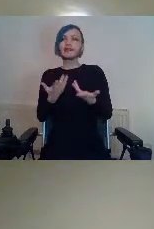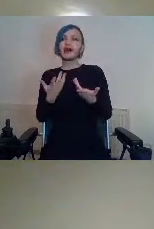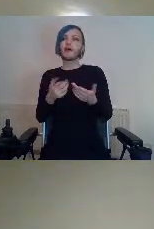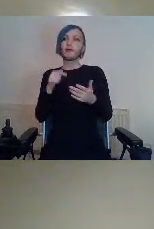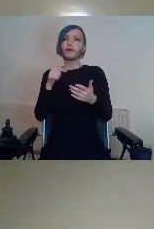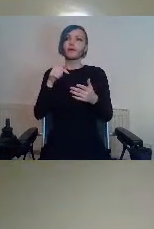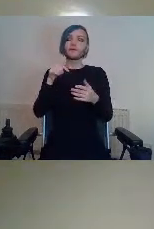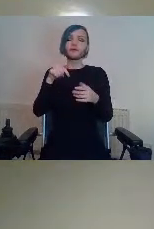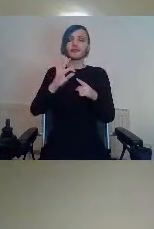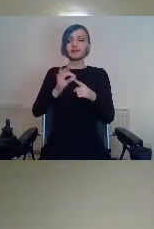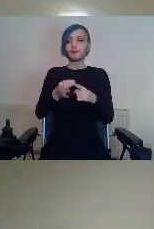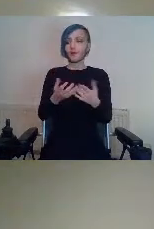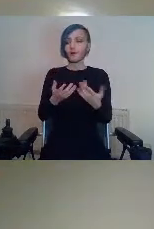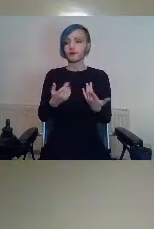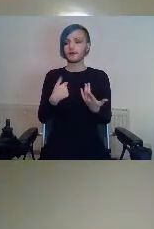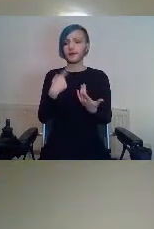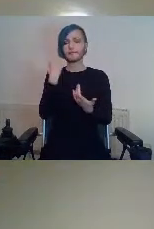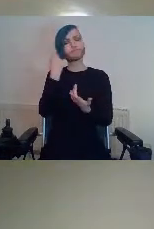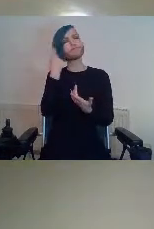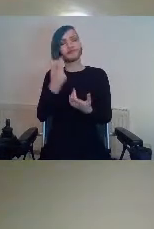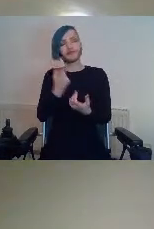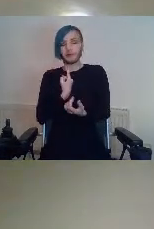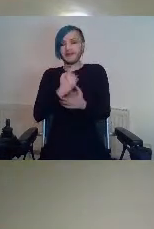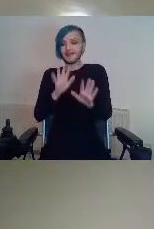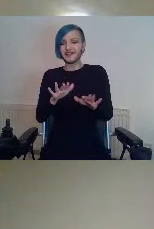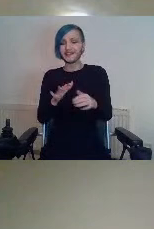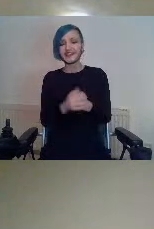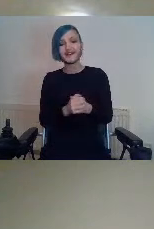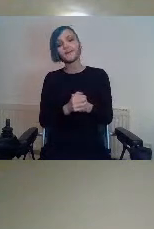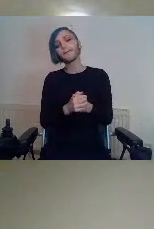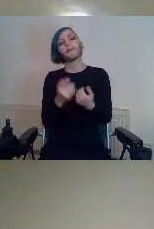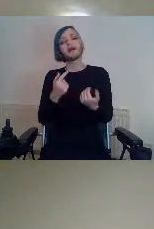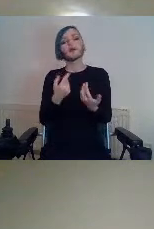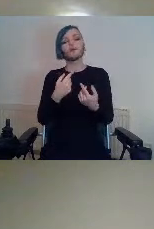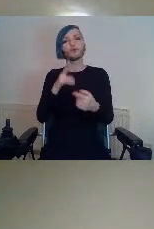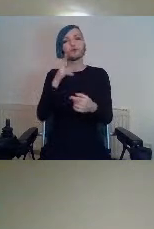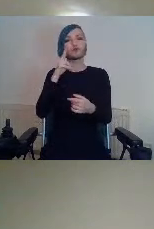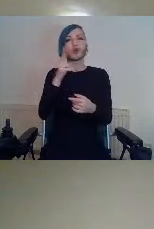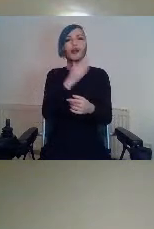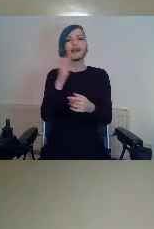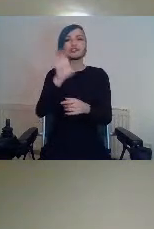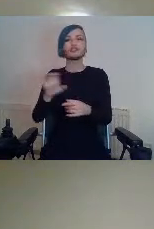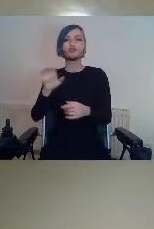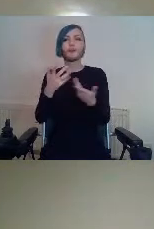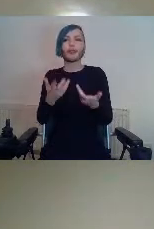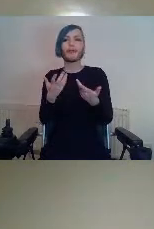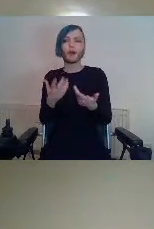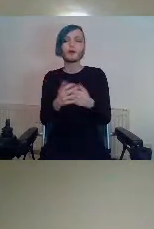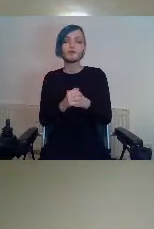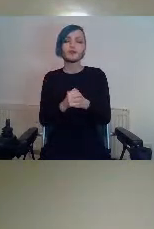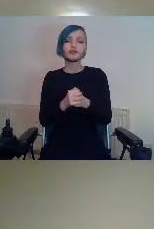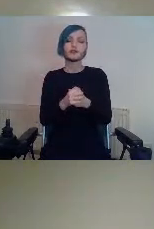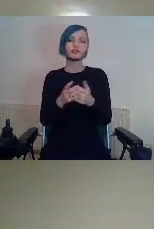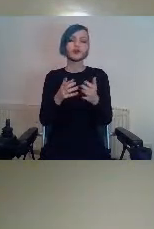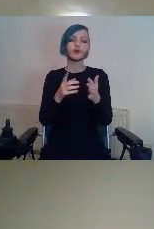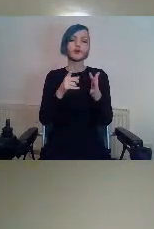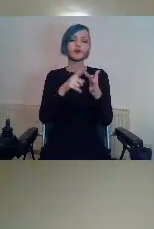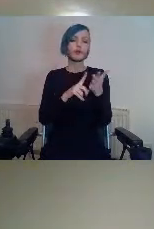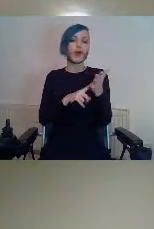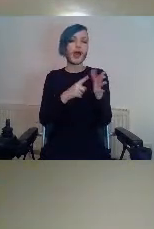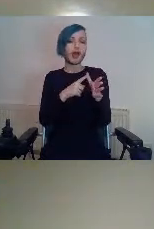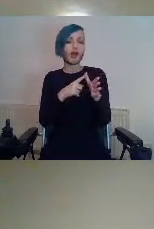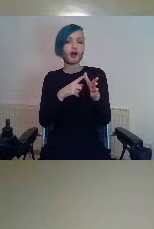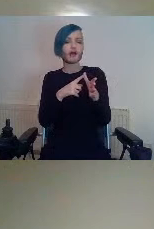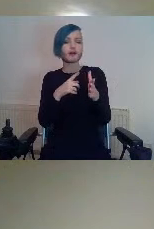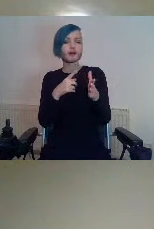you obviously, this, we're looking at things across Eastern Europe, is some of the things that Ella's saying connecting with your